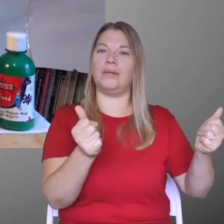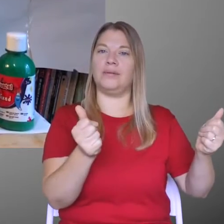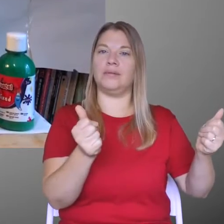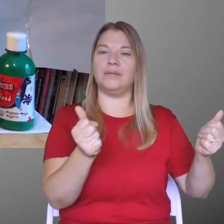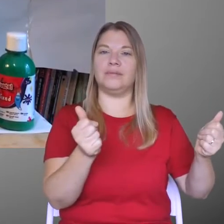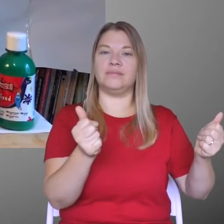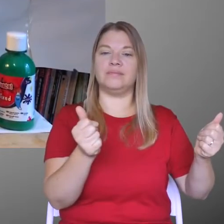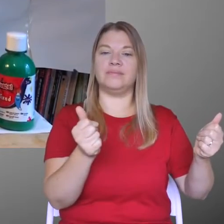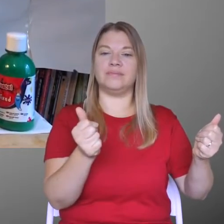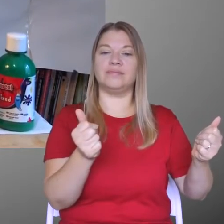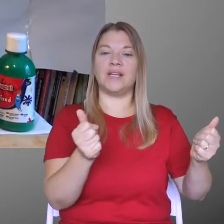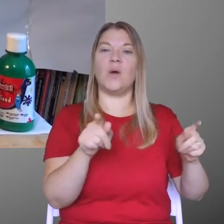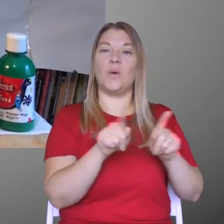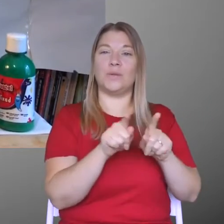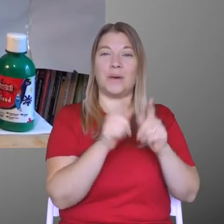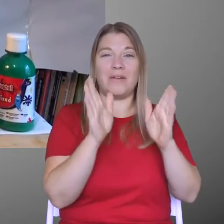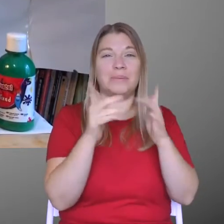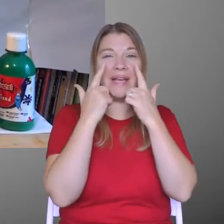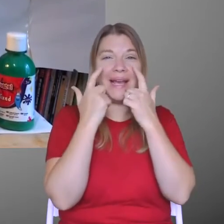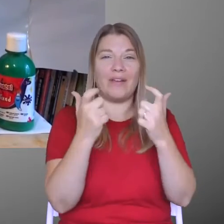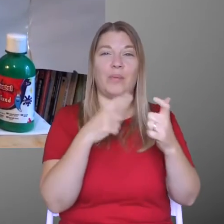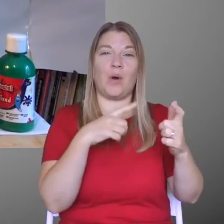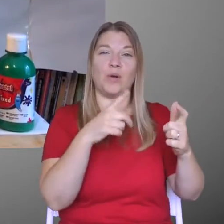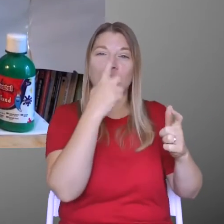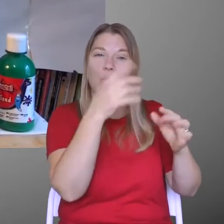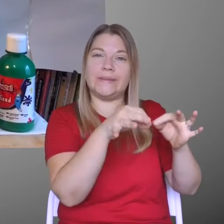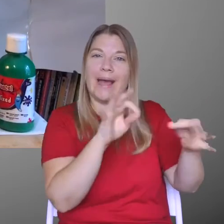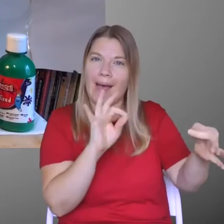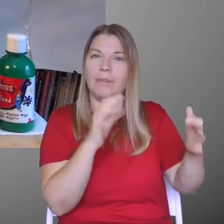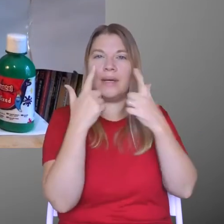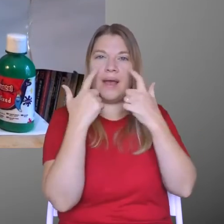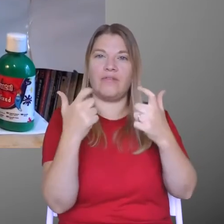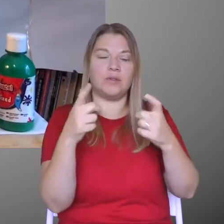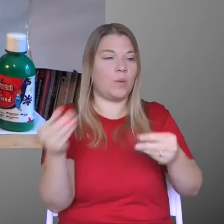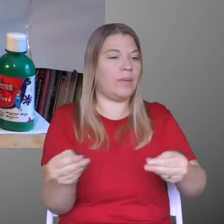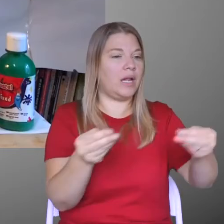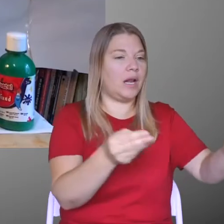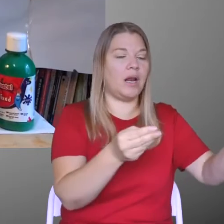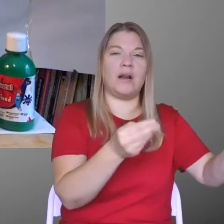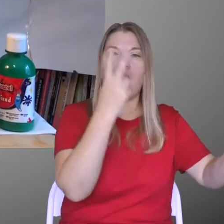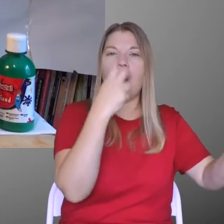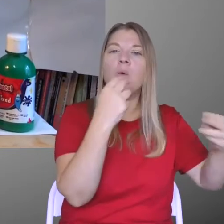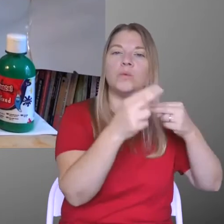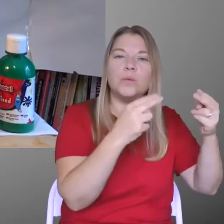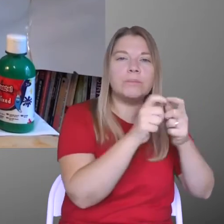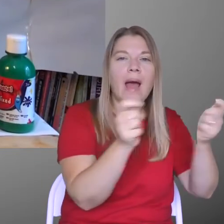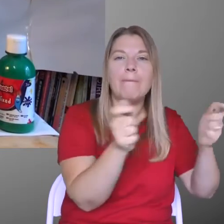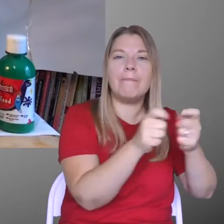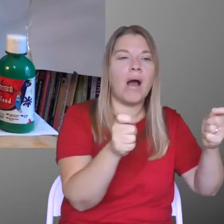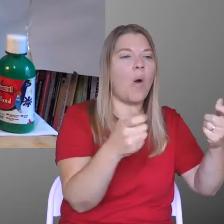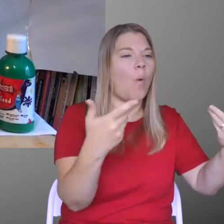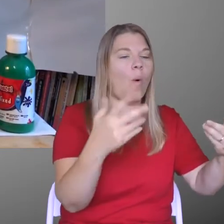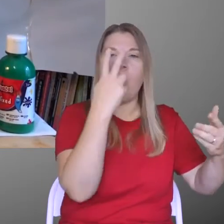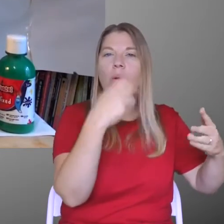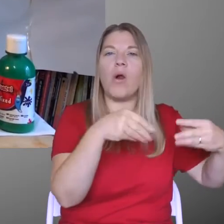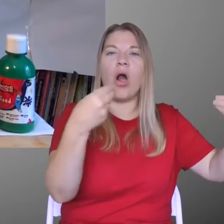stands, it's quite fragile, so you just want to move it over, put it on some newspaper or some or a cloth,